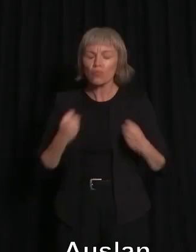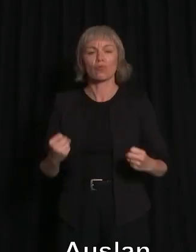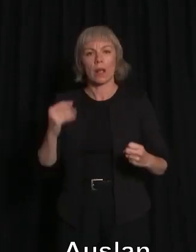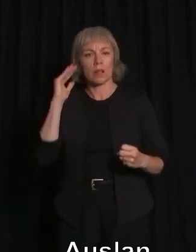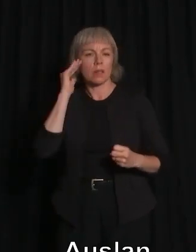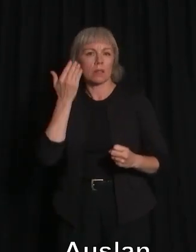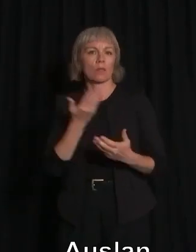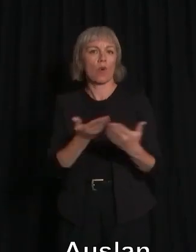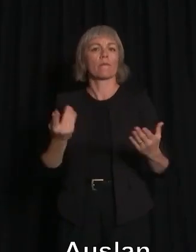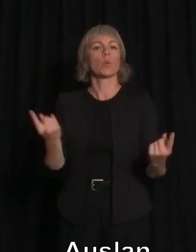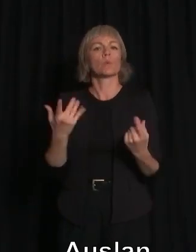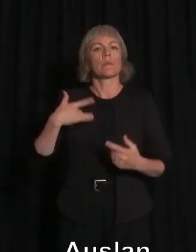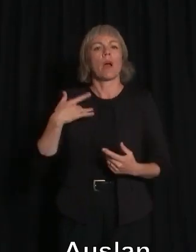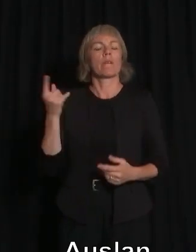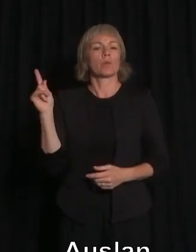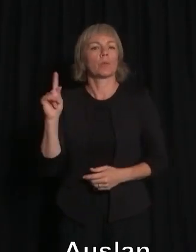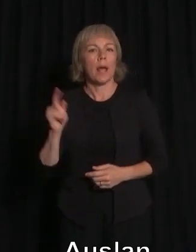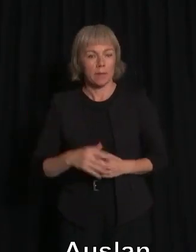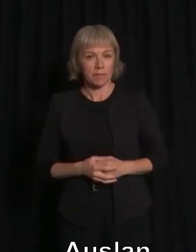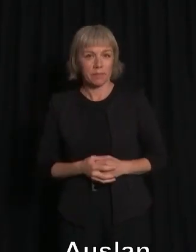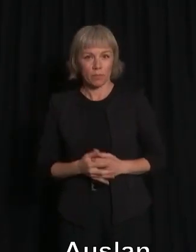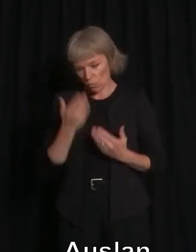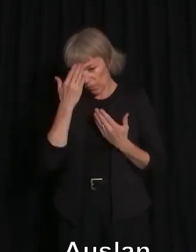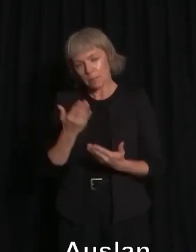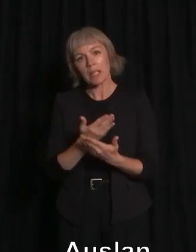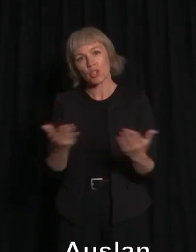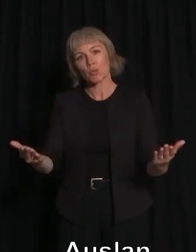amongst us today. You have our respect.